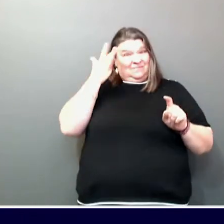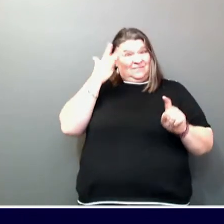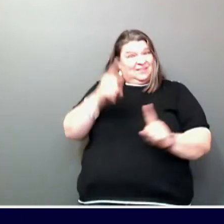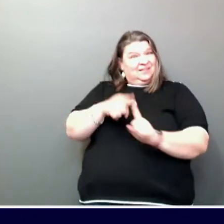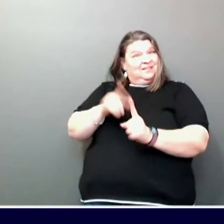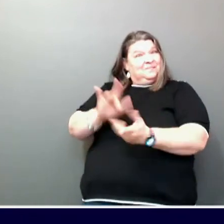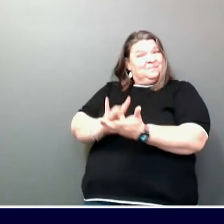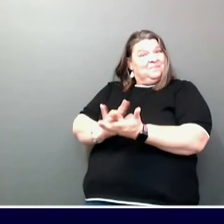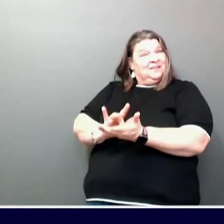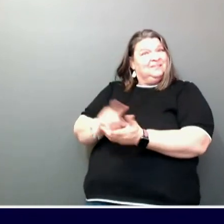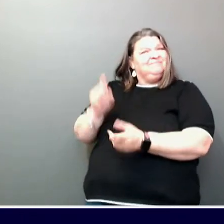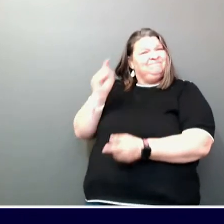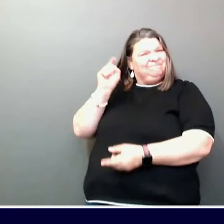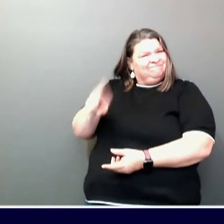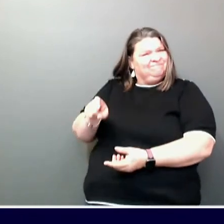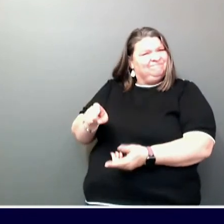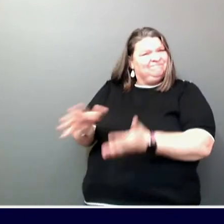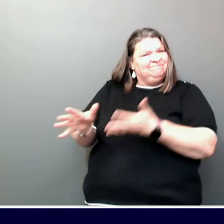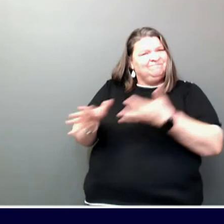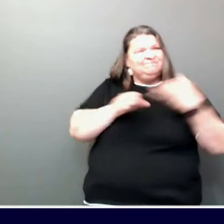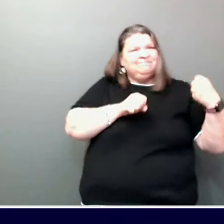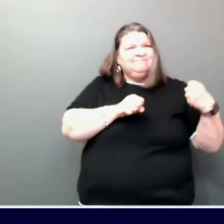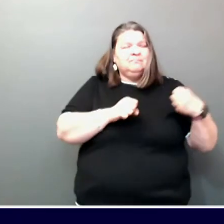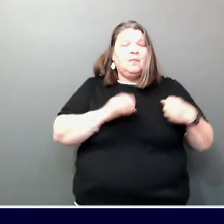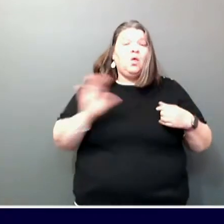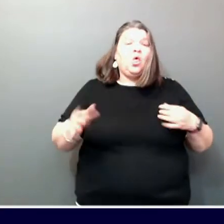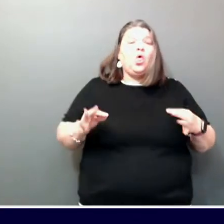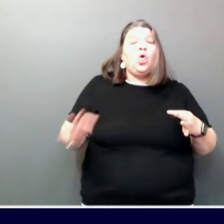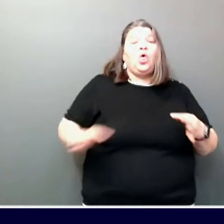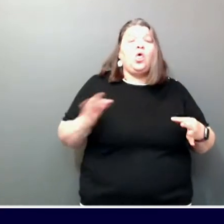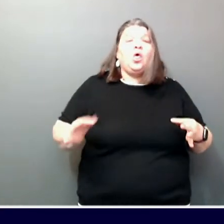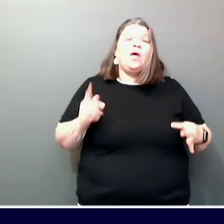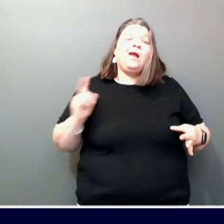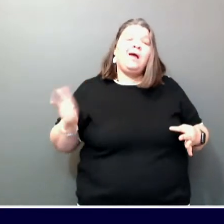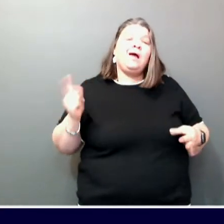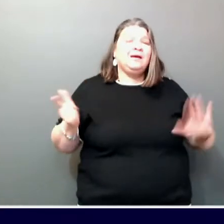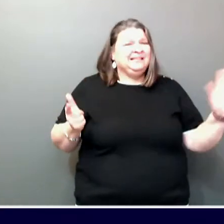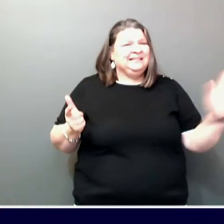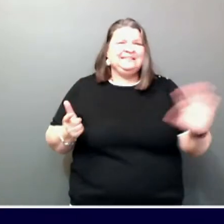work. I'd ask everyone to take a second to go to